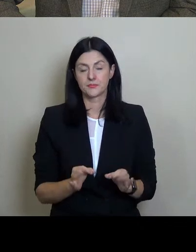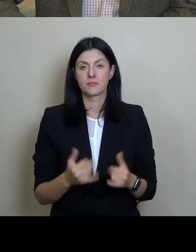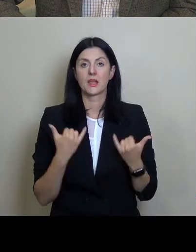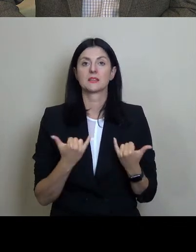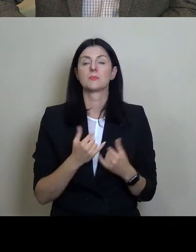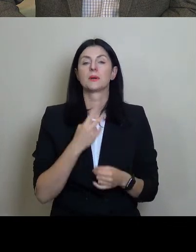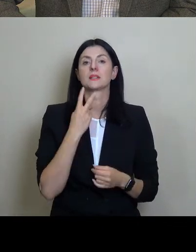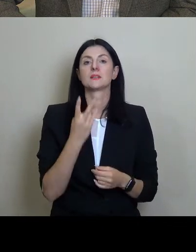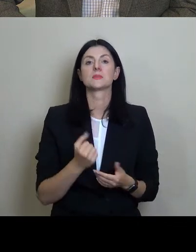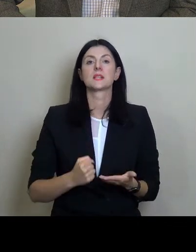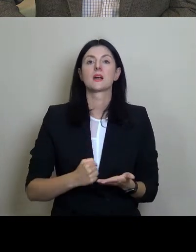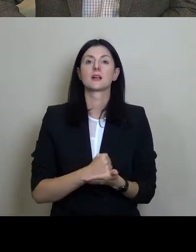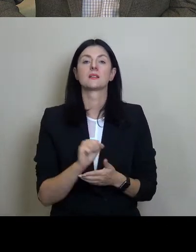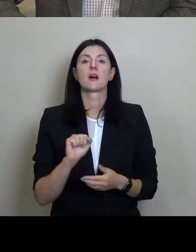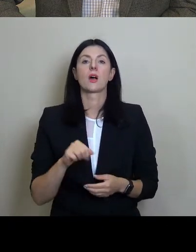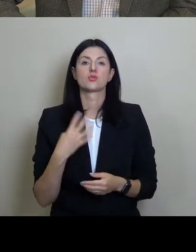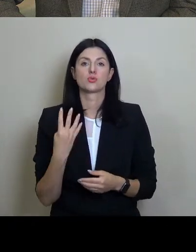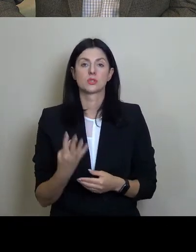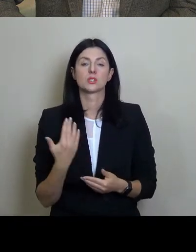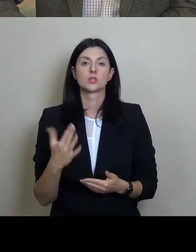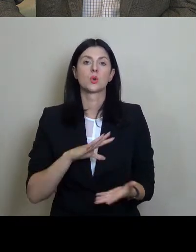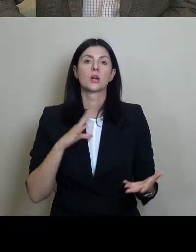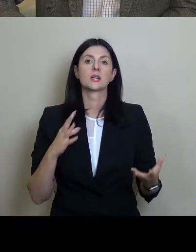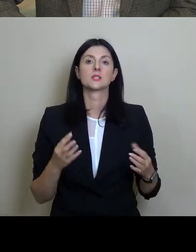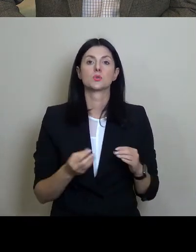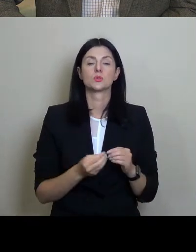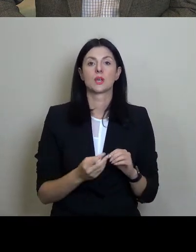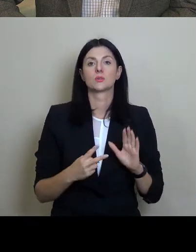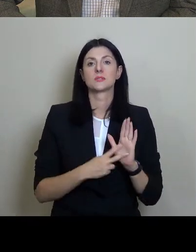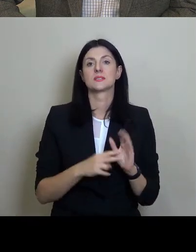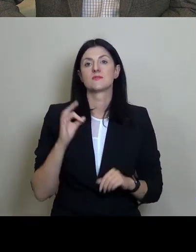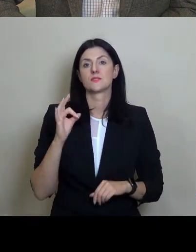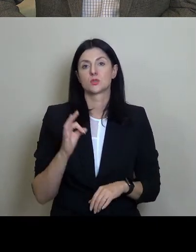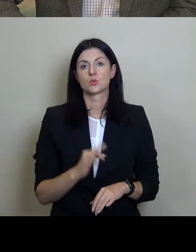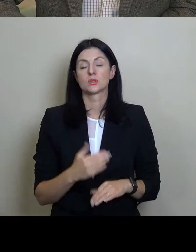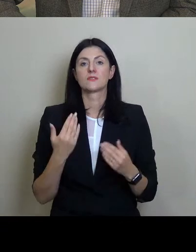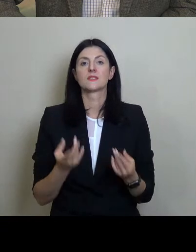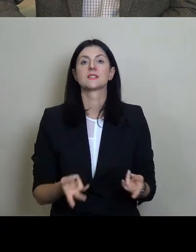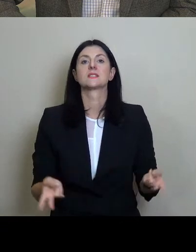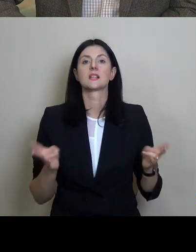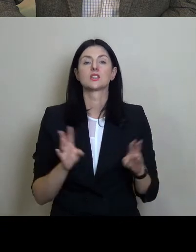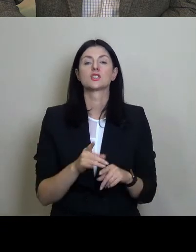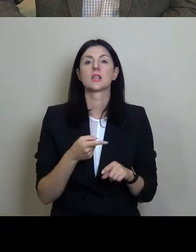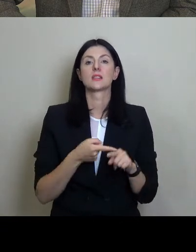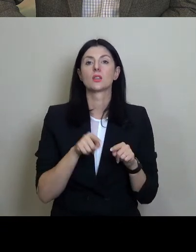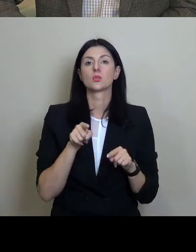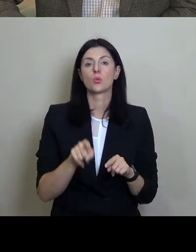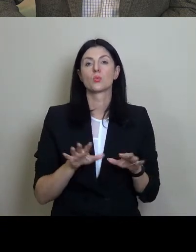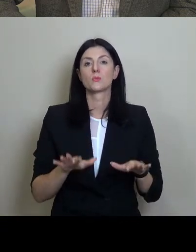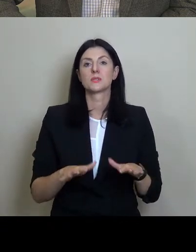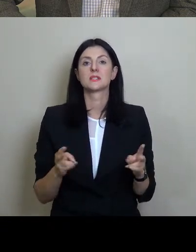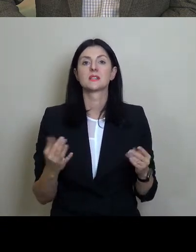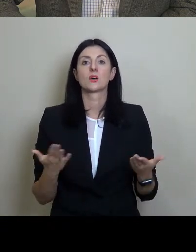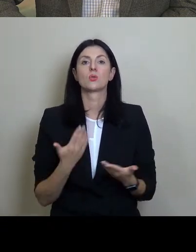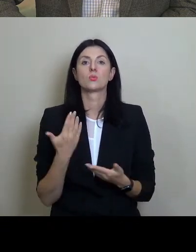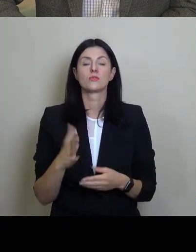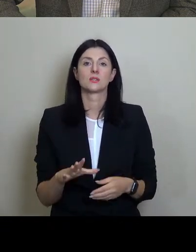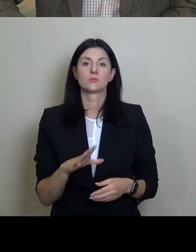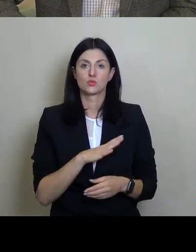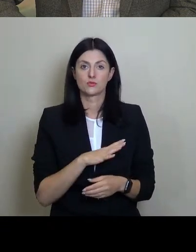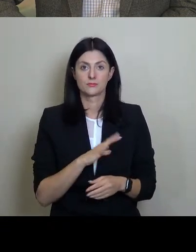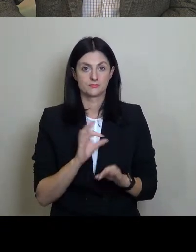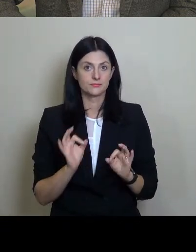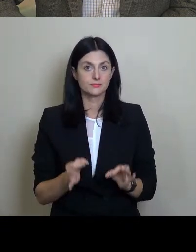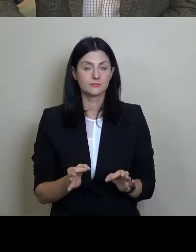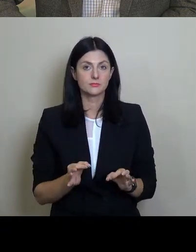the third one, holds the third place. Candidate A4, 7% result, and this candidate stays at the place